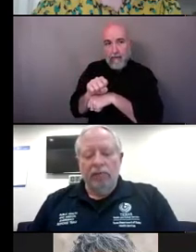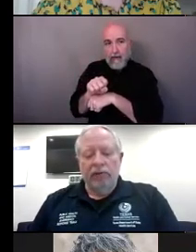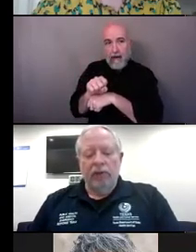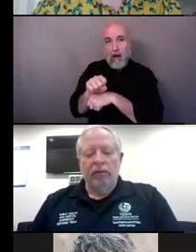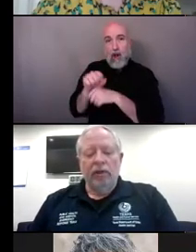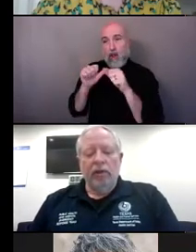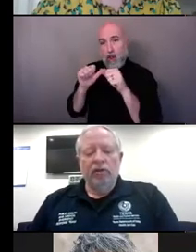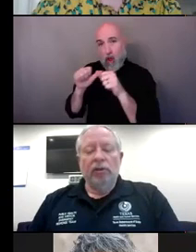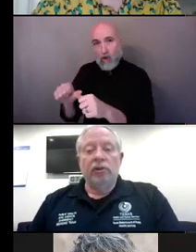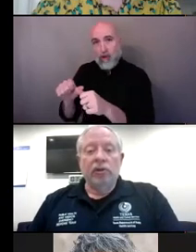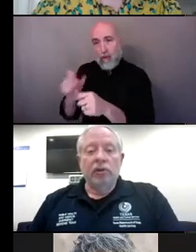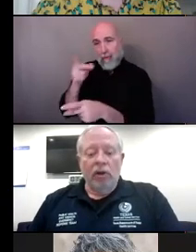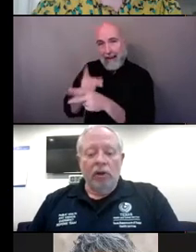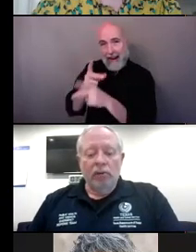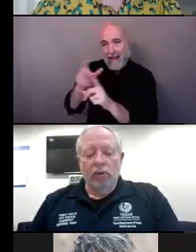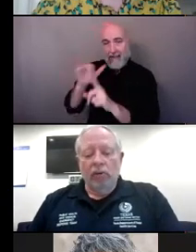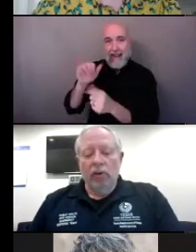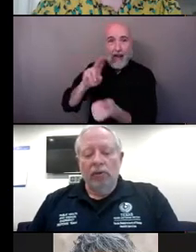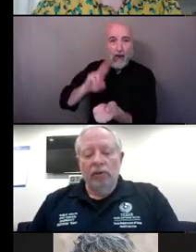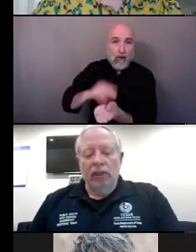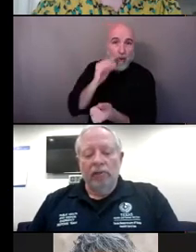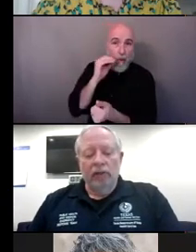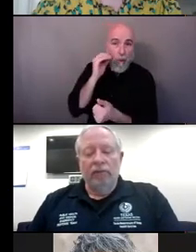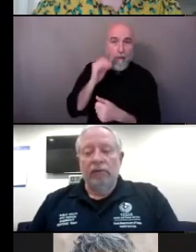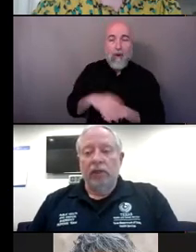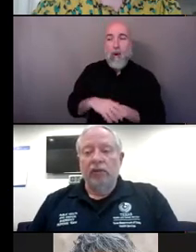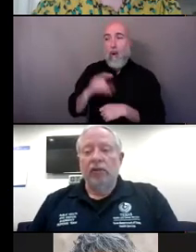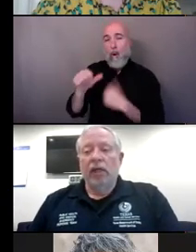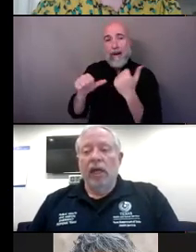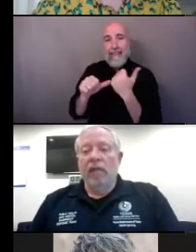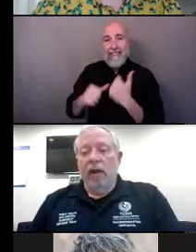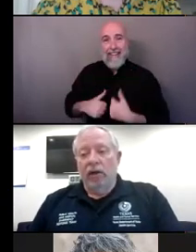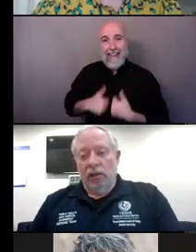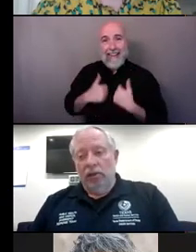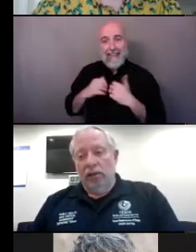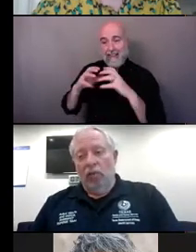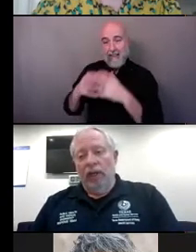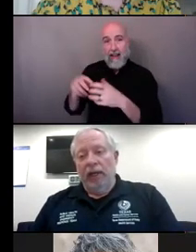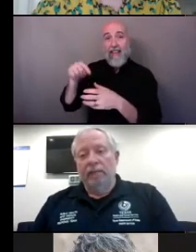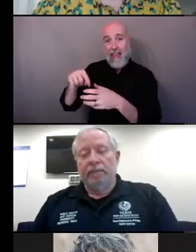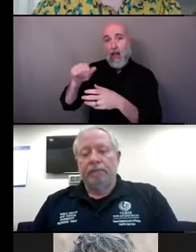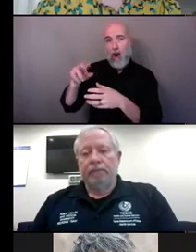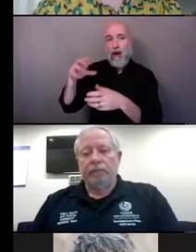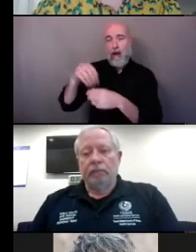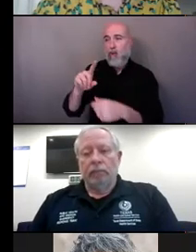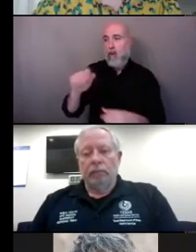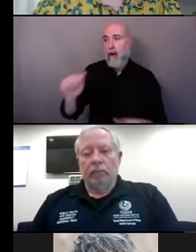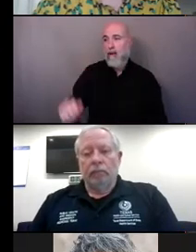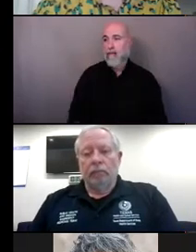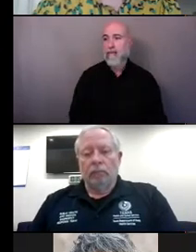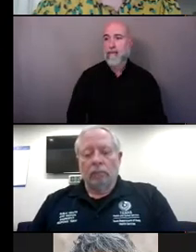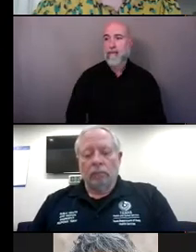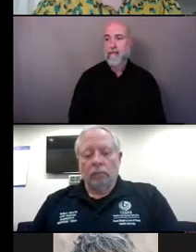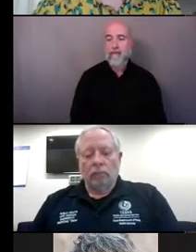long-term care facilities, such as nursing homes or assisted living facilities, and they are included in 1A.